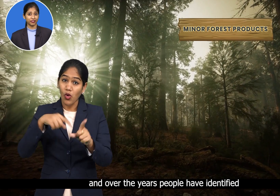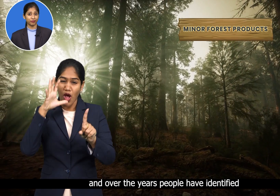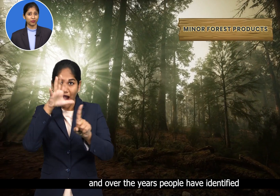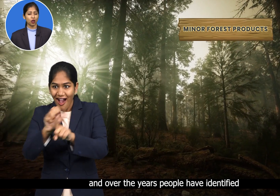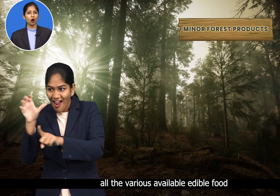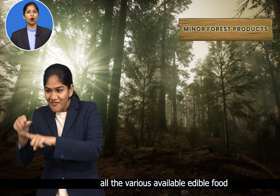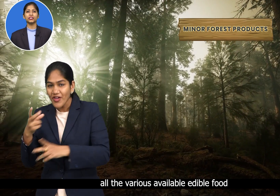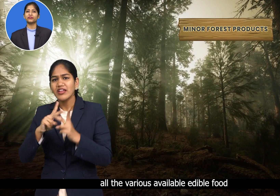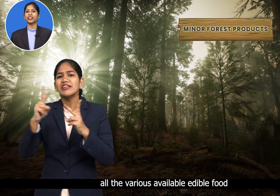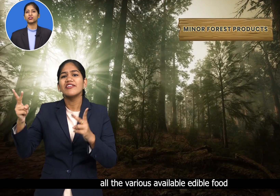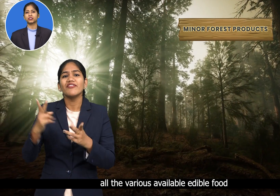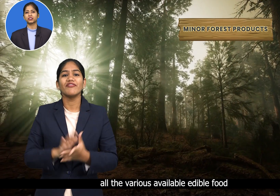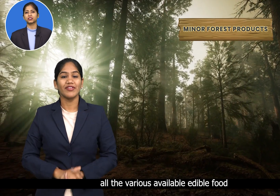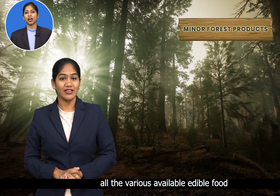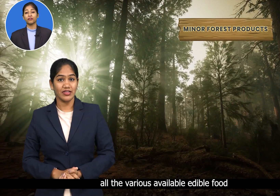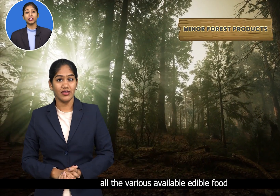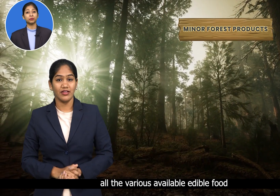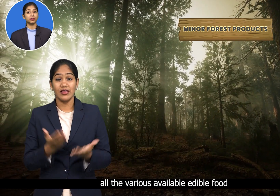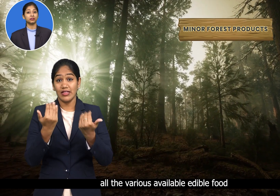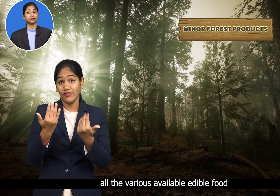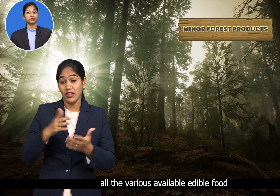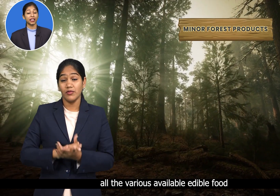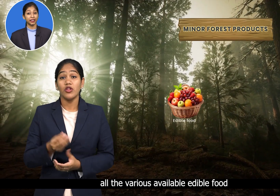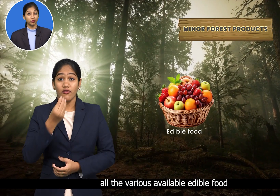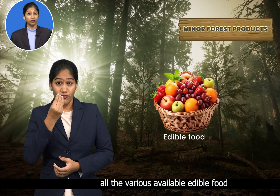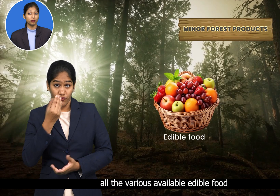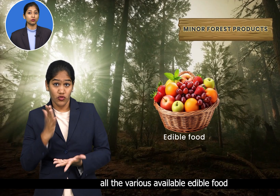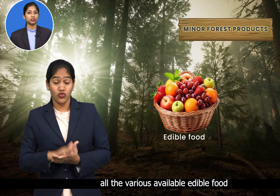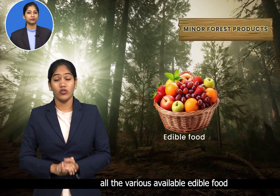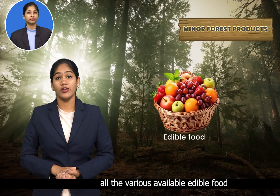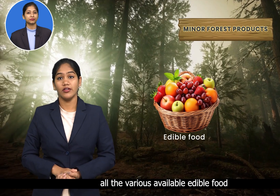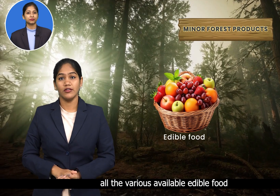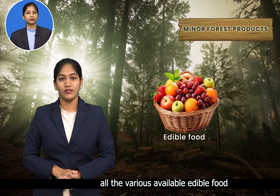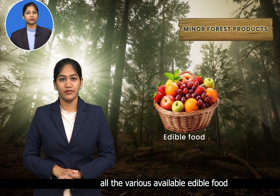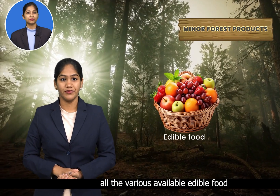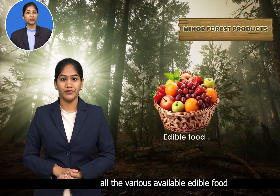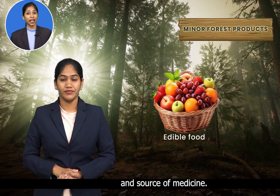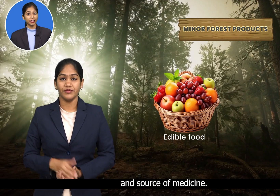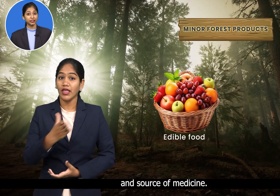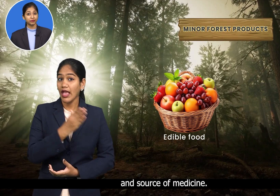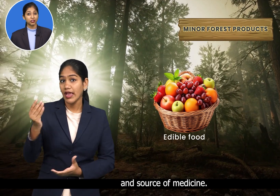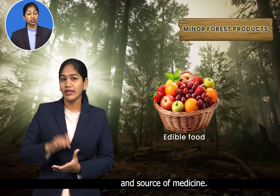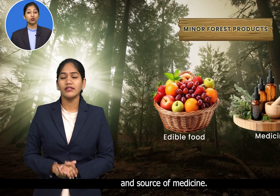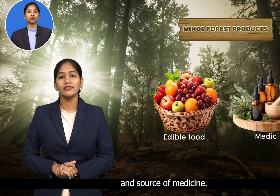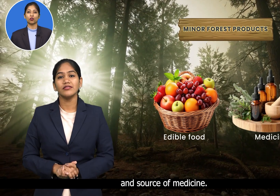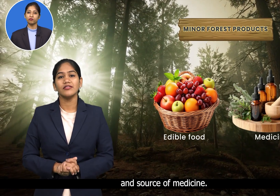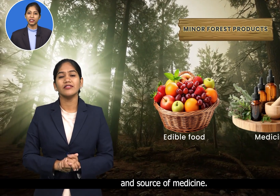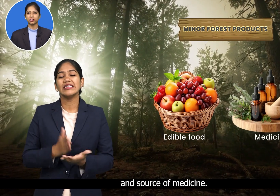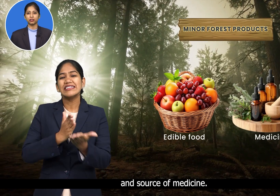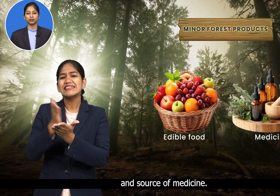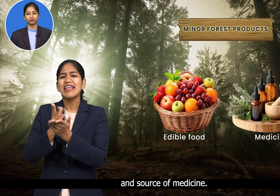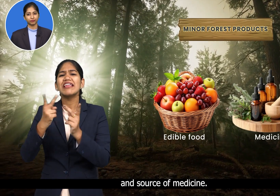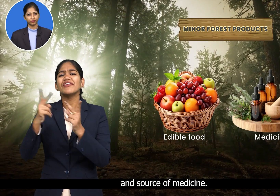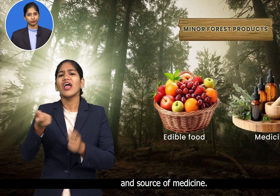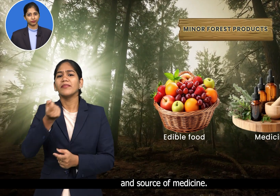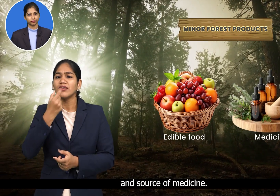identified all the various available edible food and source of